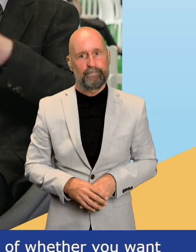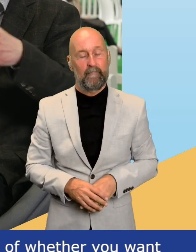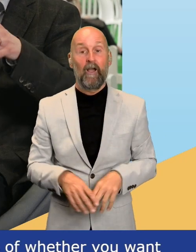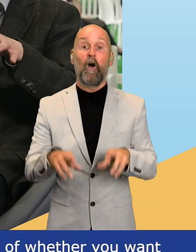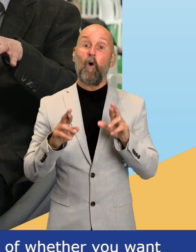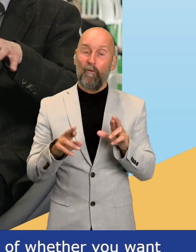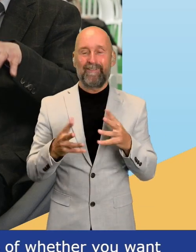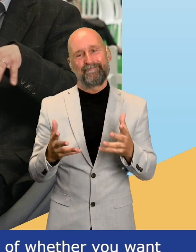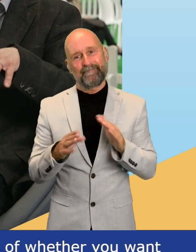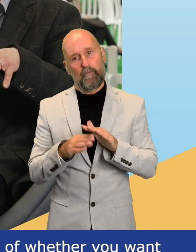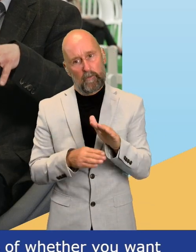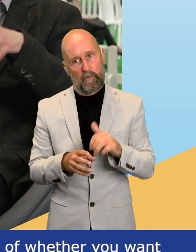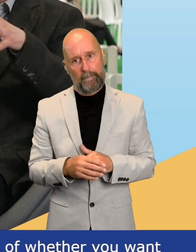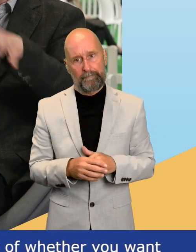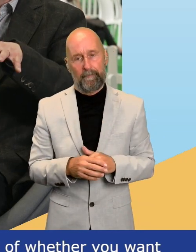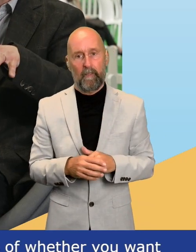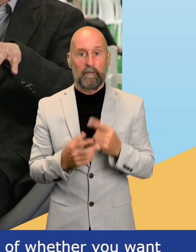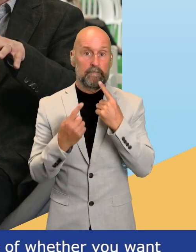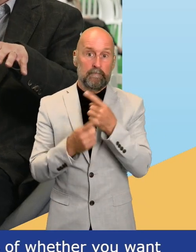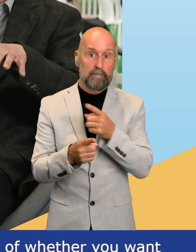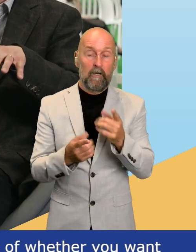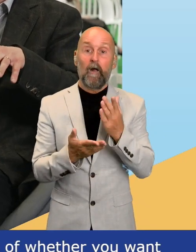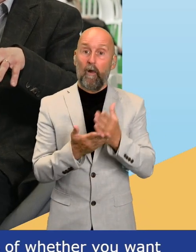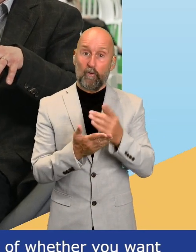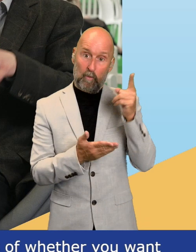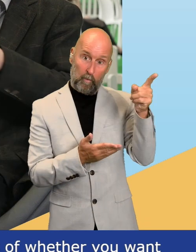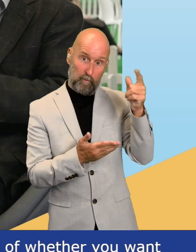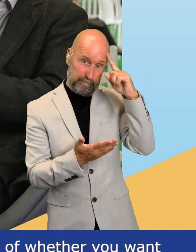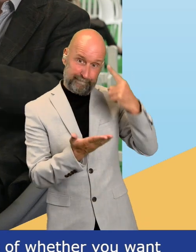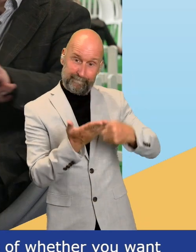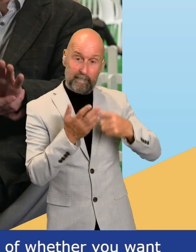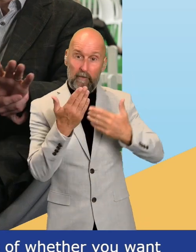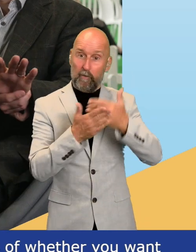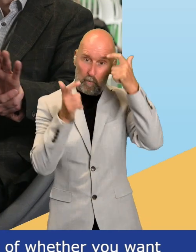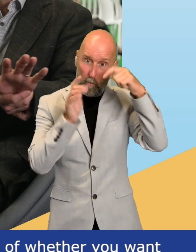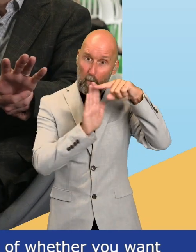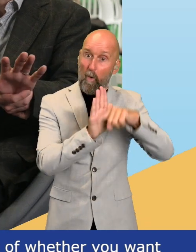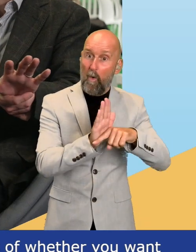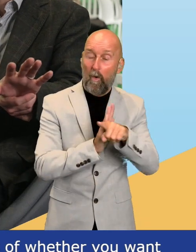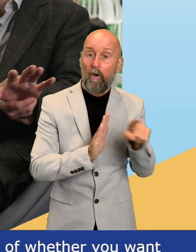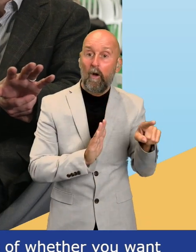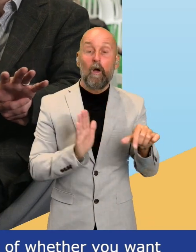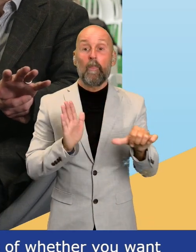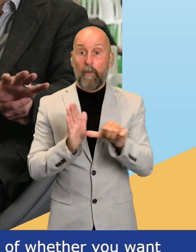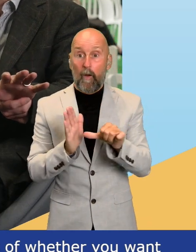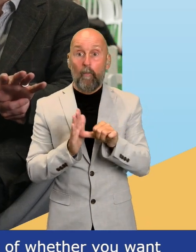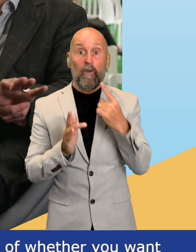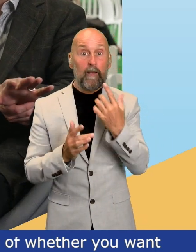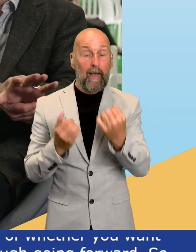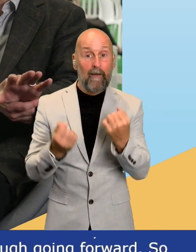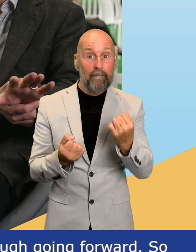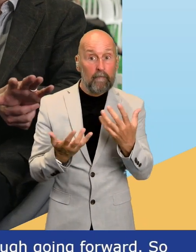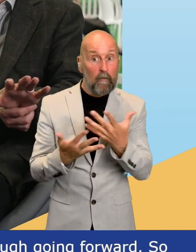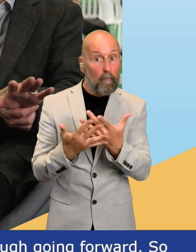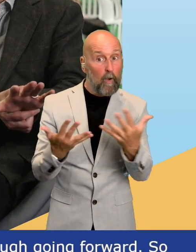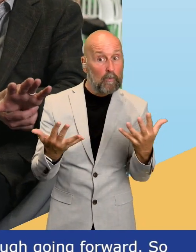going forward. So that's the crucial thing we'd say to legislators as well, looking at this, is that actually, yes, the problems that we think exist for the